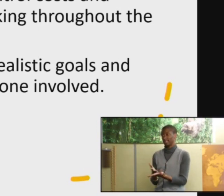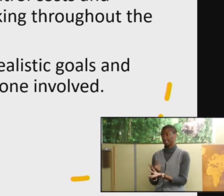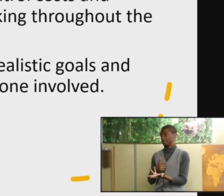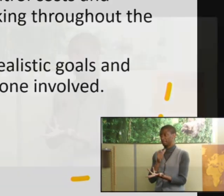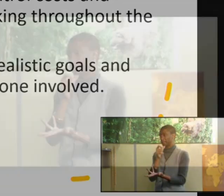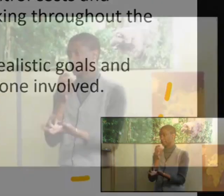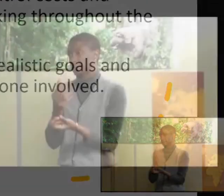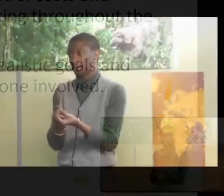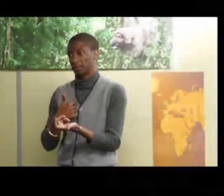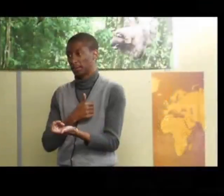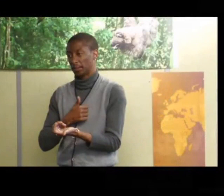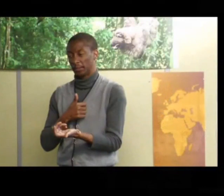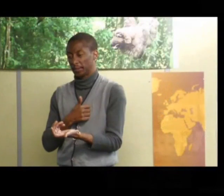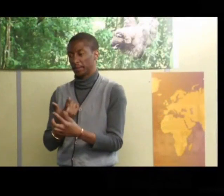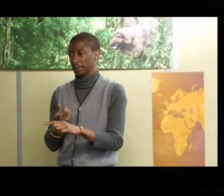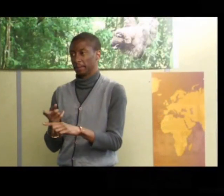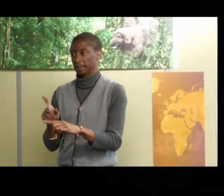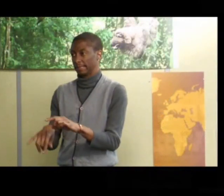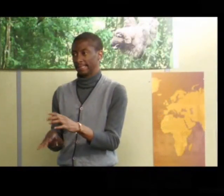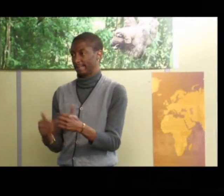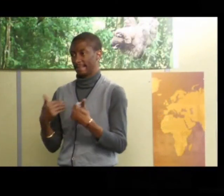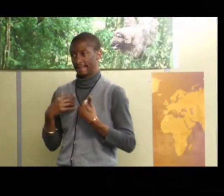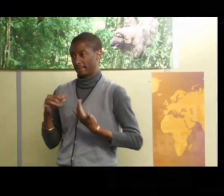develop an exhibit that does that.